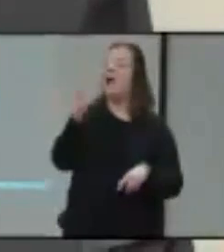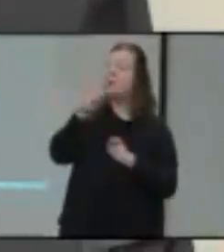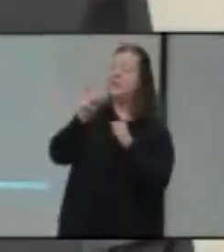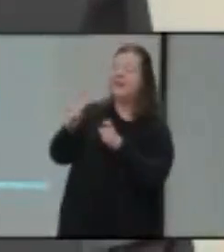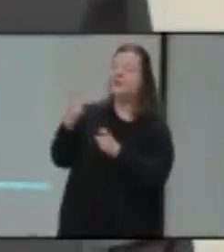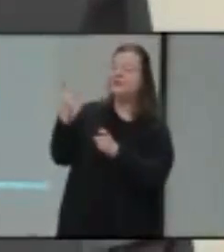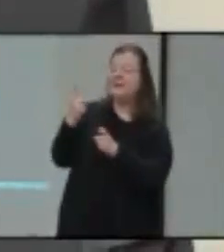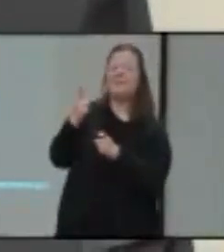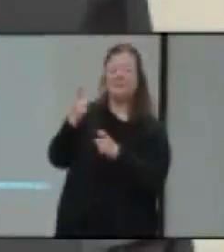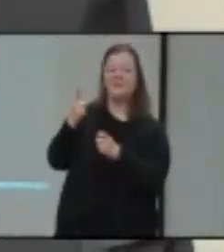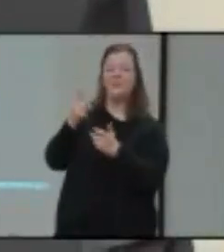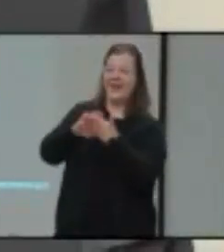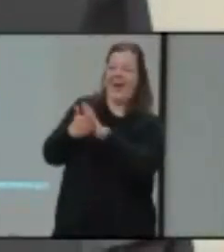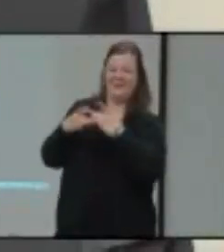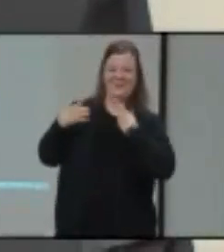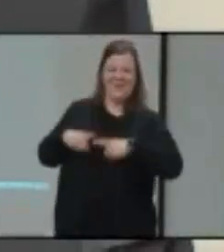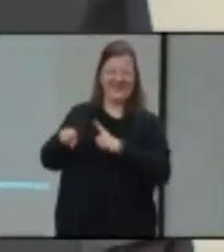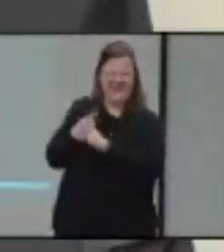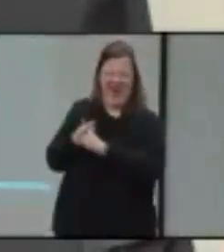That's a good one.